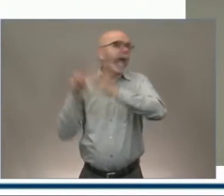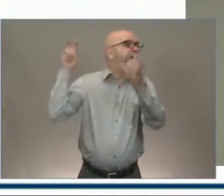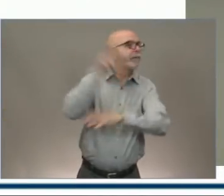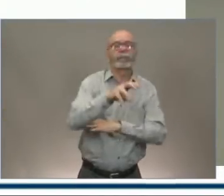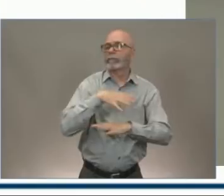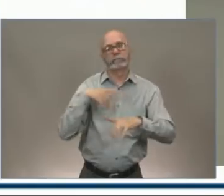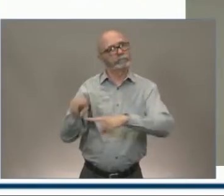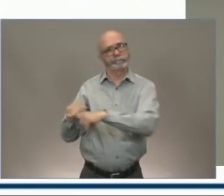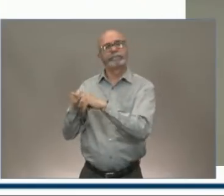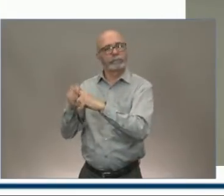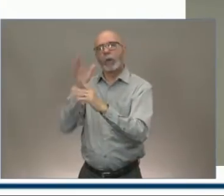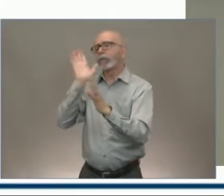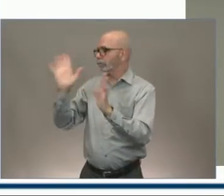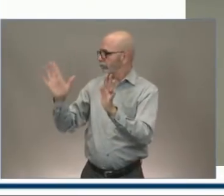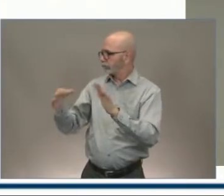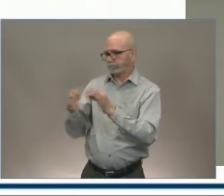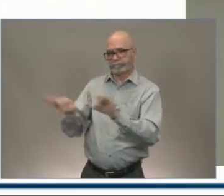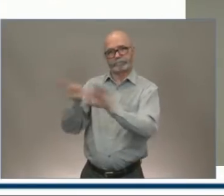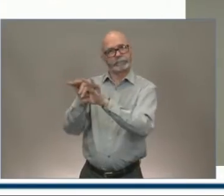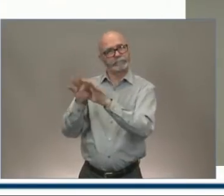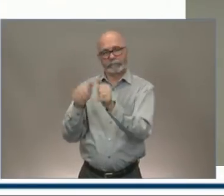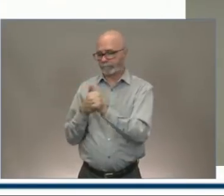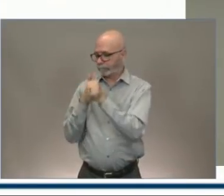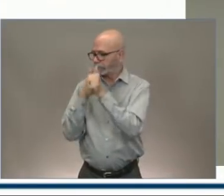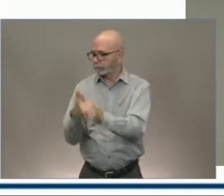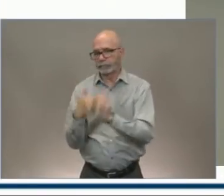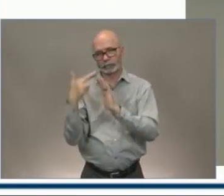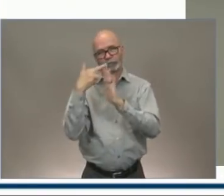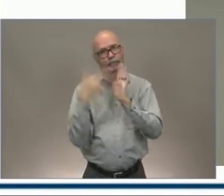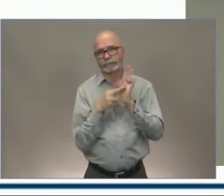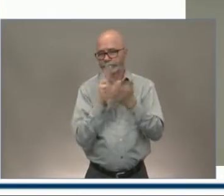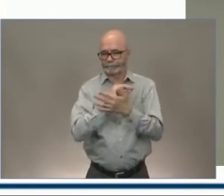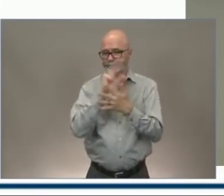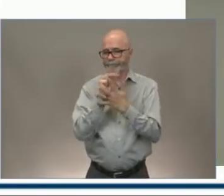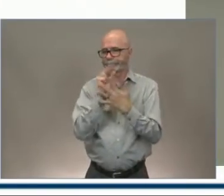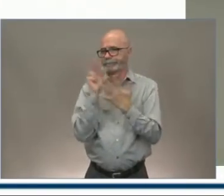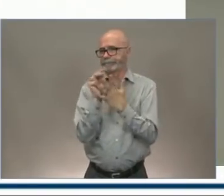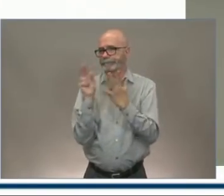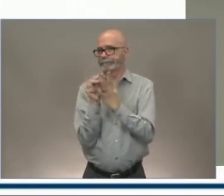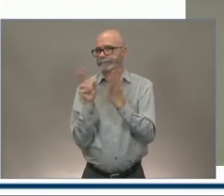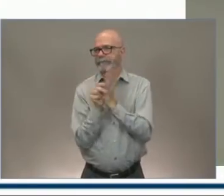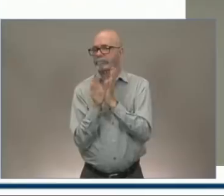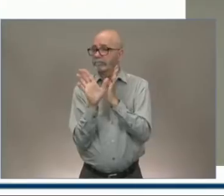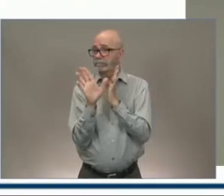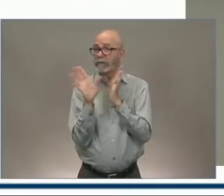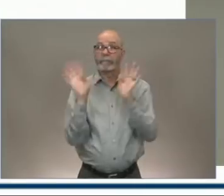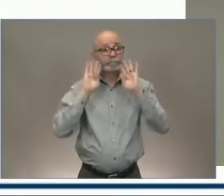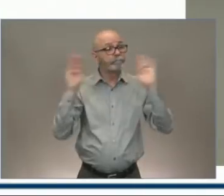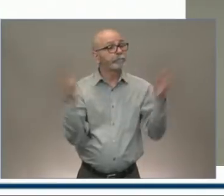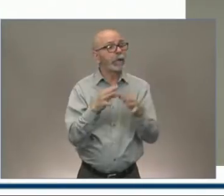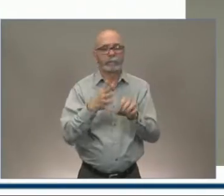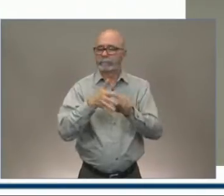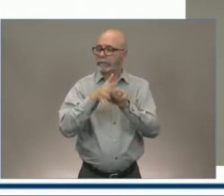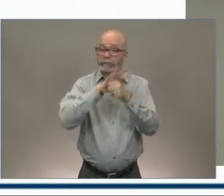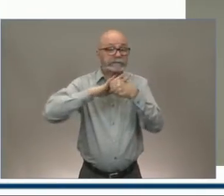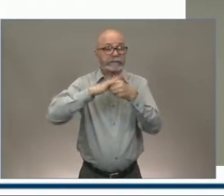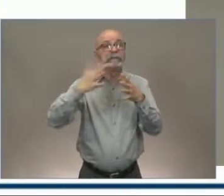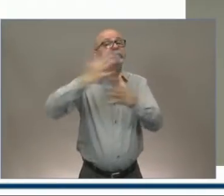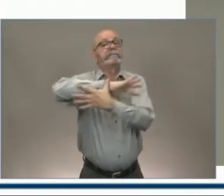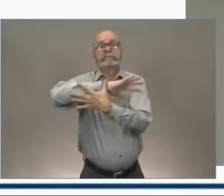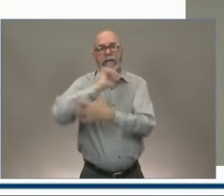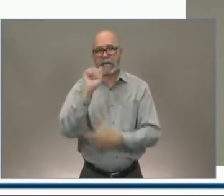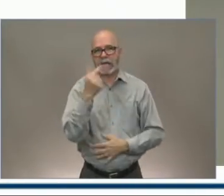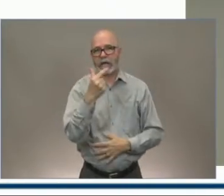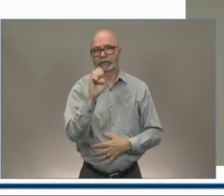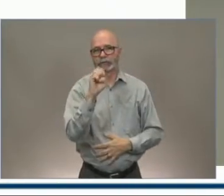and we have, basically mostly based on age, which will allow us to keep people in that queue. I think it's really important that,